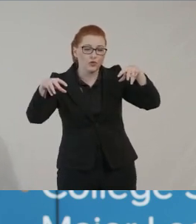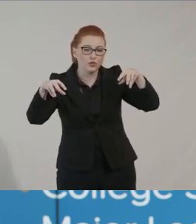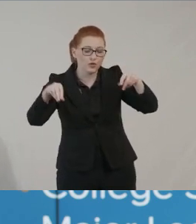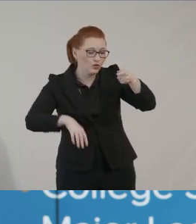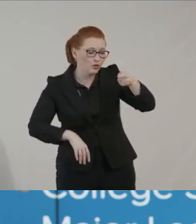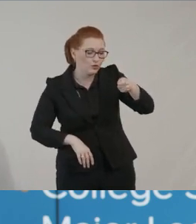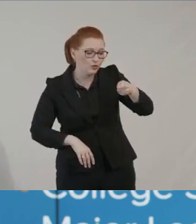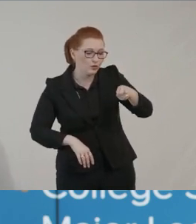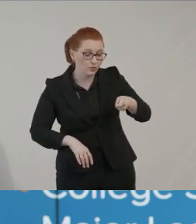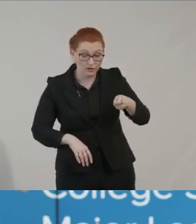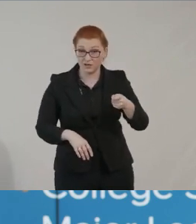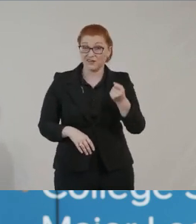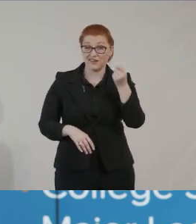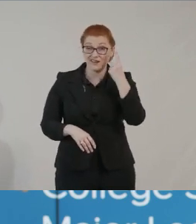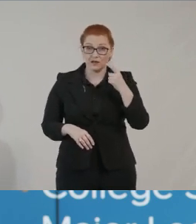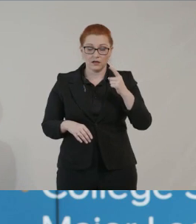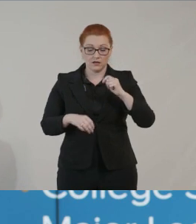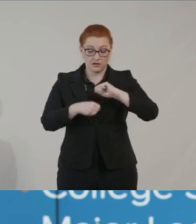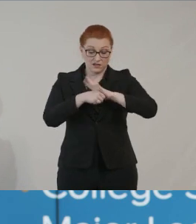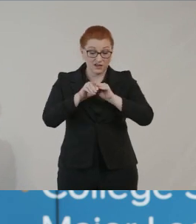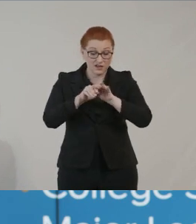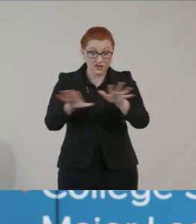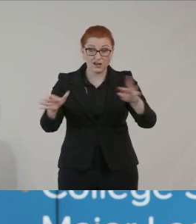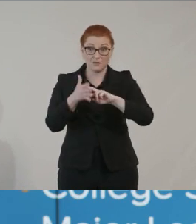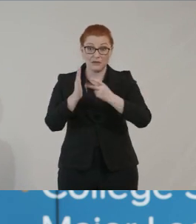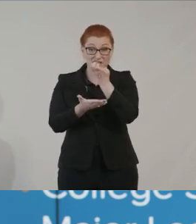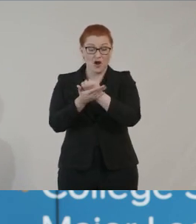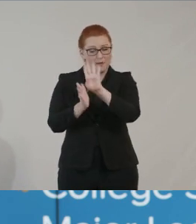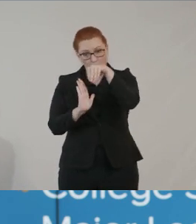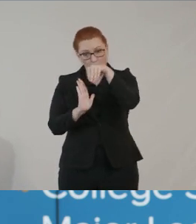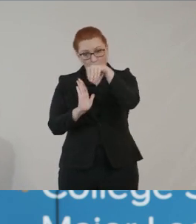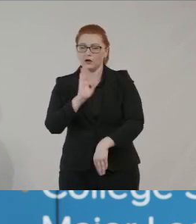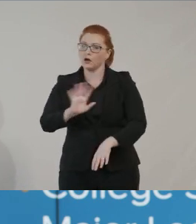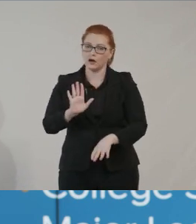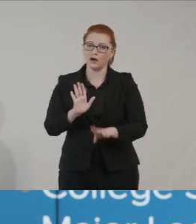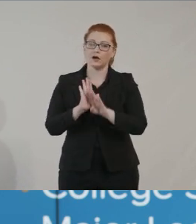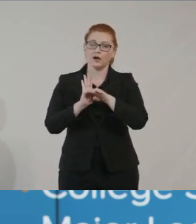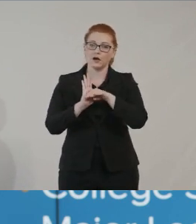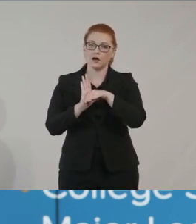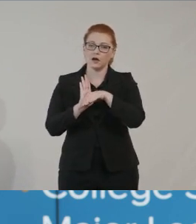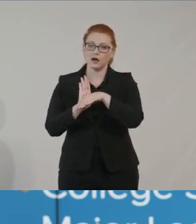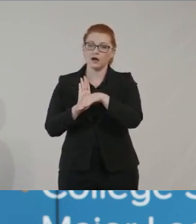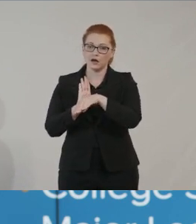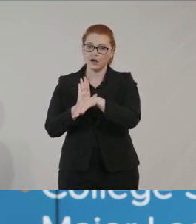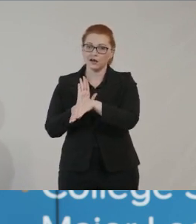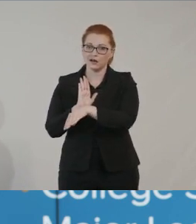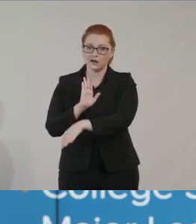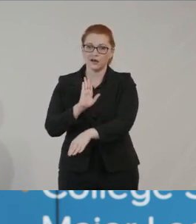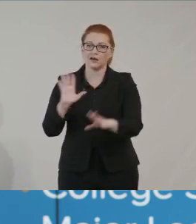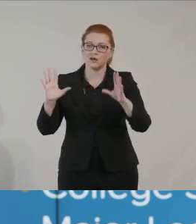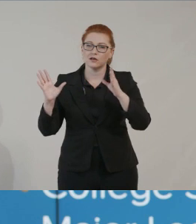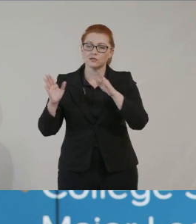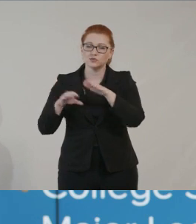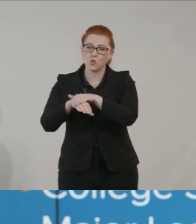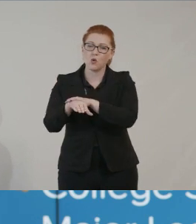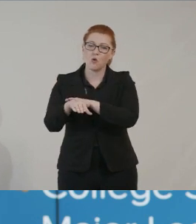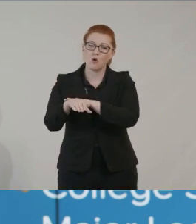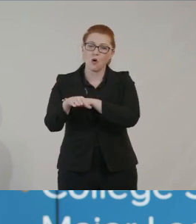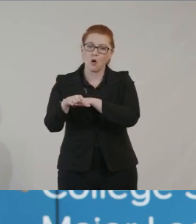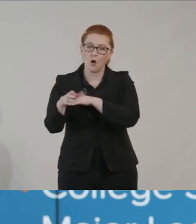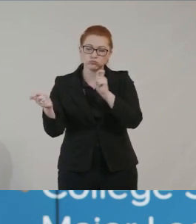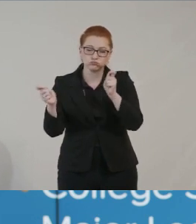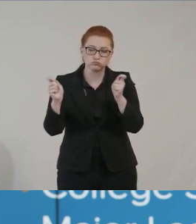happening today in Arizona. And as appropriate, with the protection of public health first,